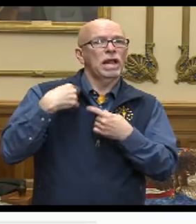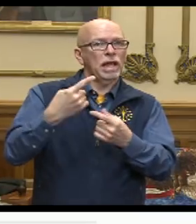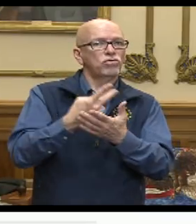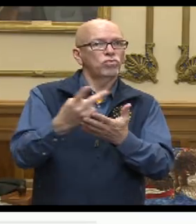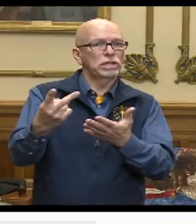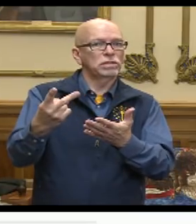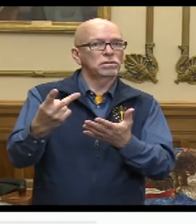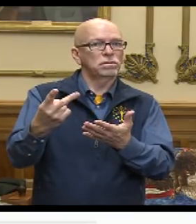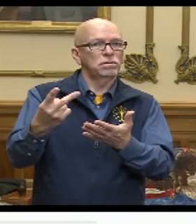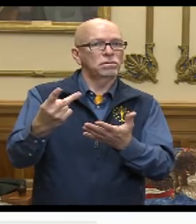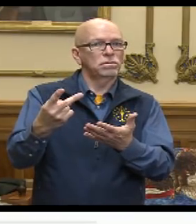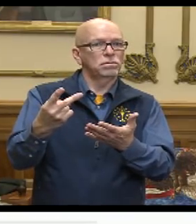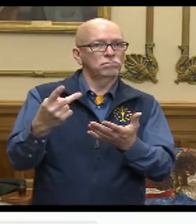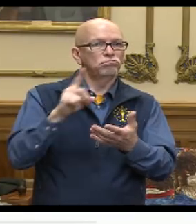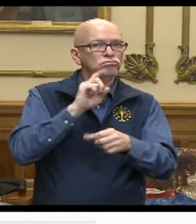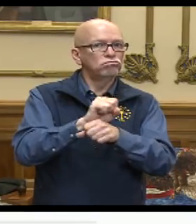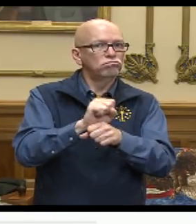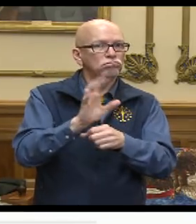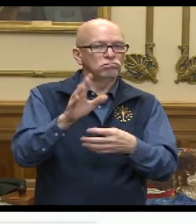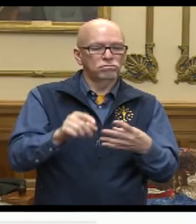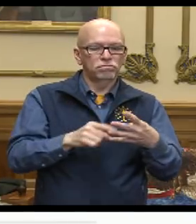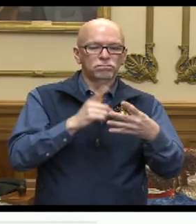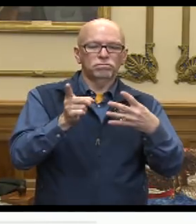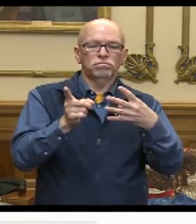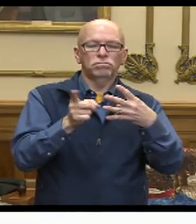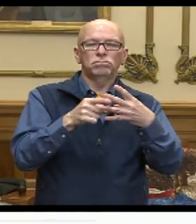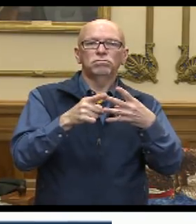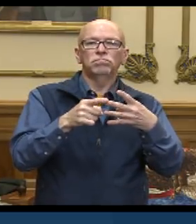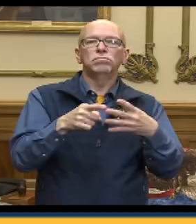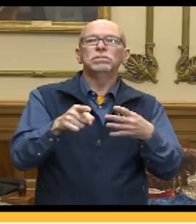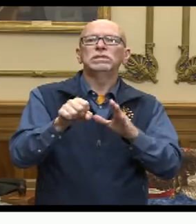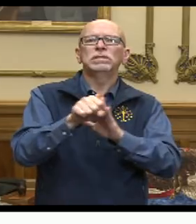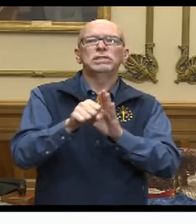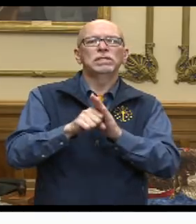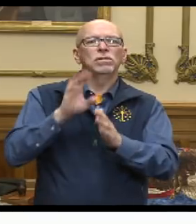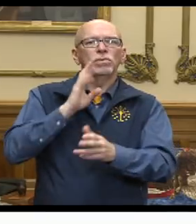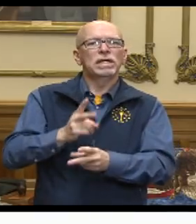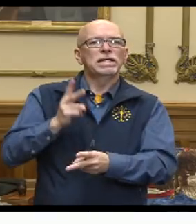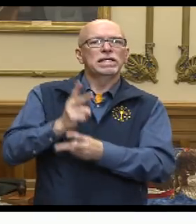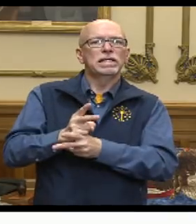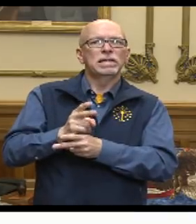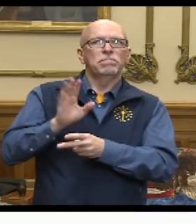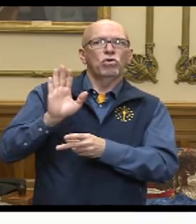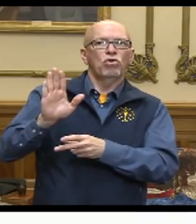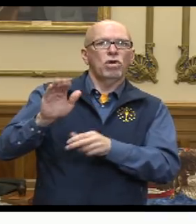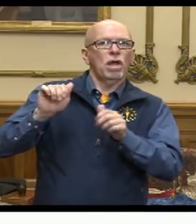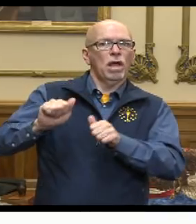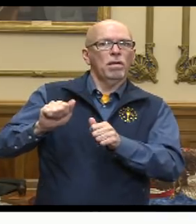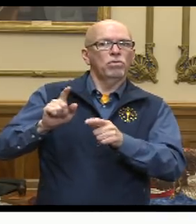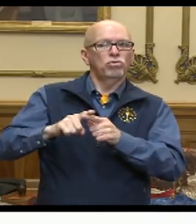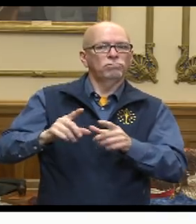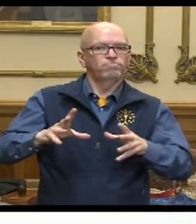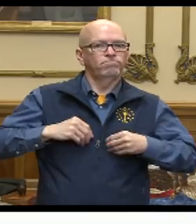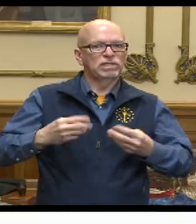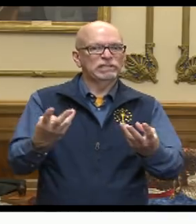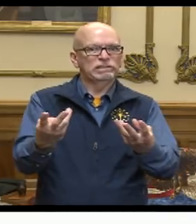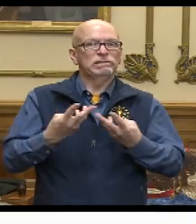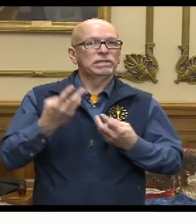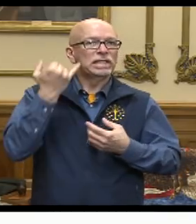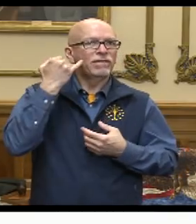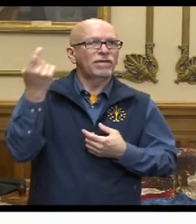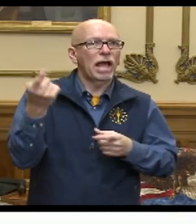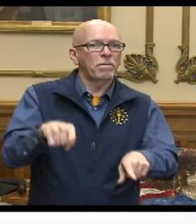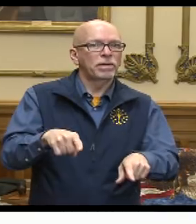weeks. Second, that the state retain its surge capacity for critical care